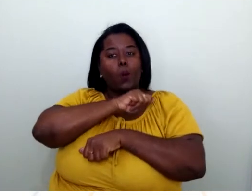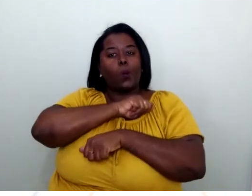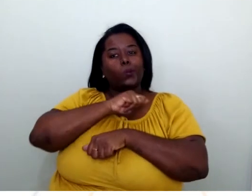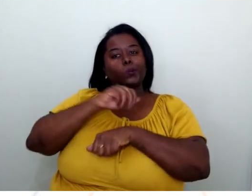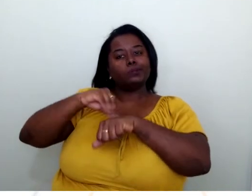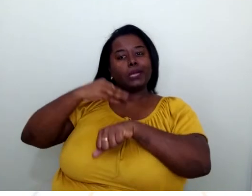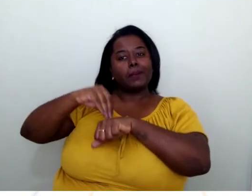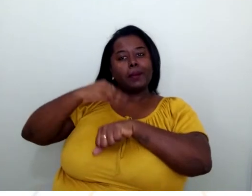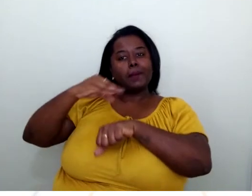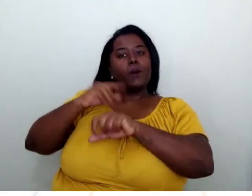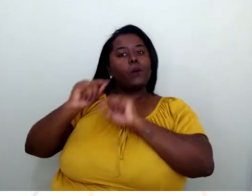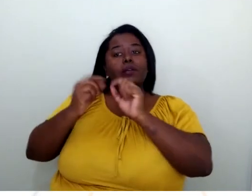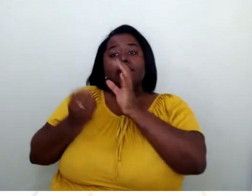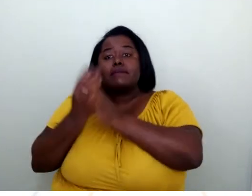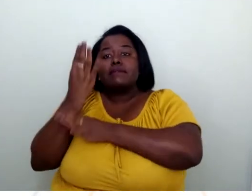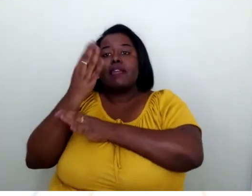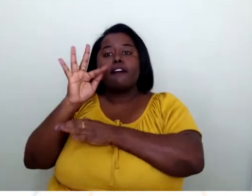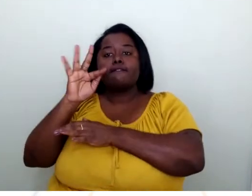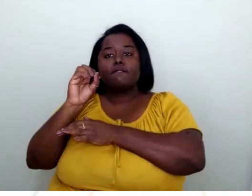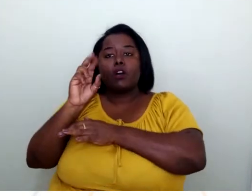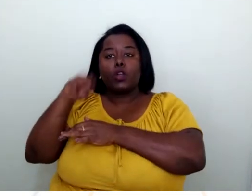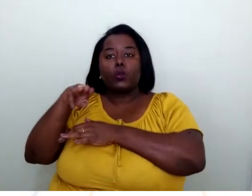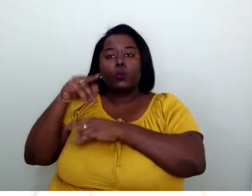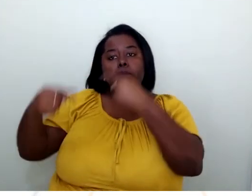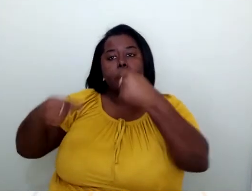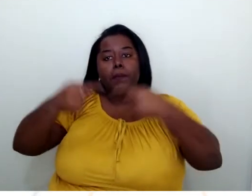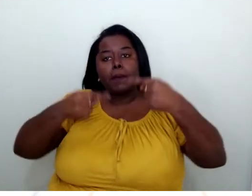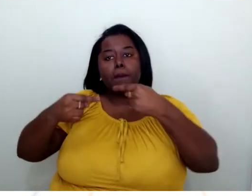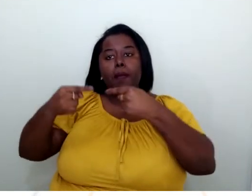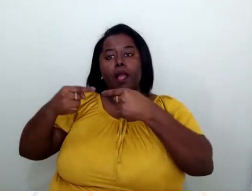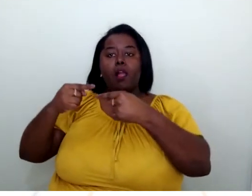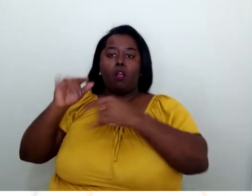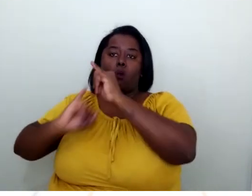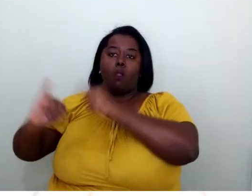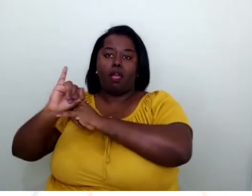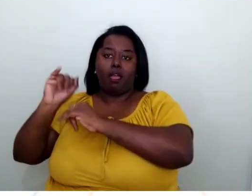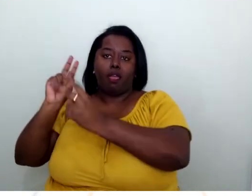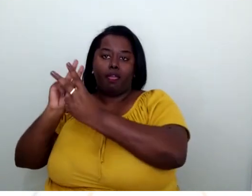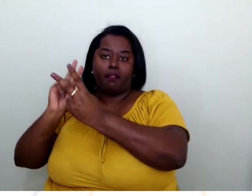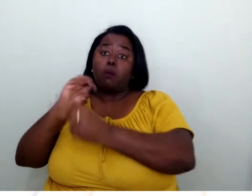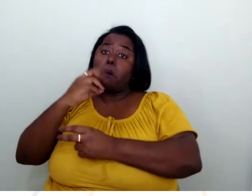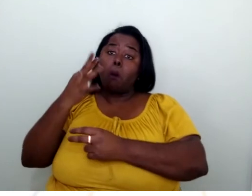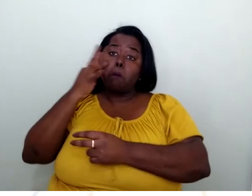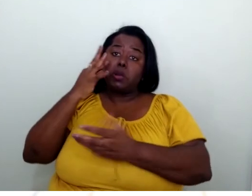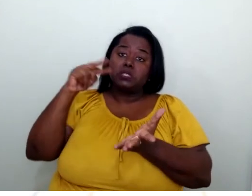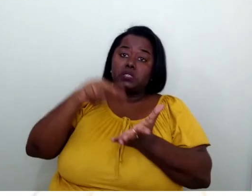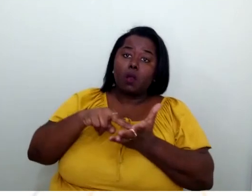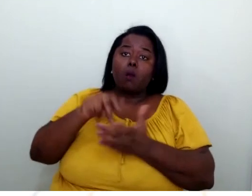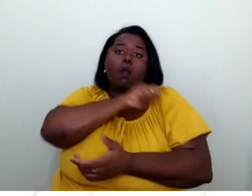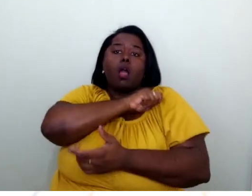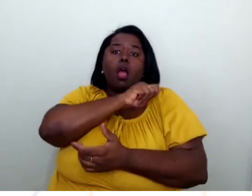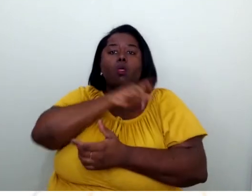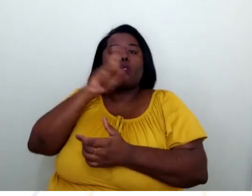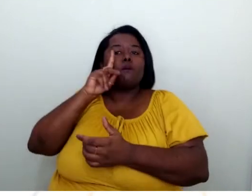with the learning outcomes of the course. They feel like this is something for me. I'm really going to get something out of this that's personal to